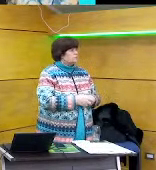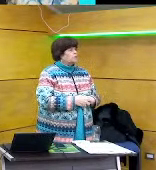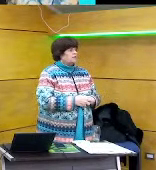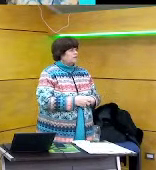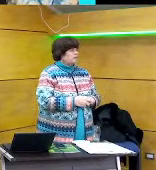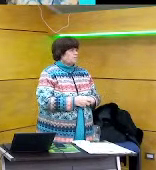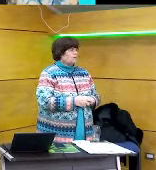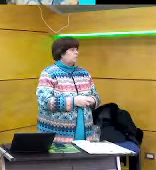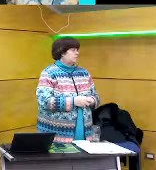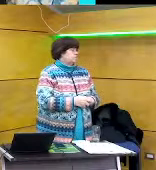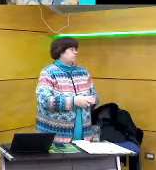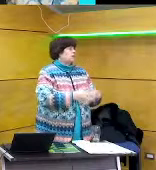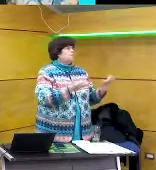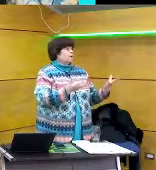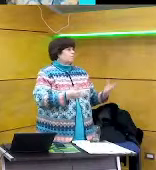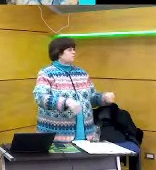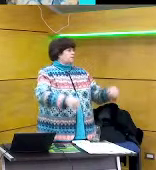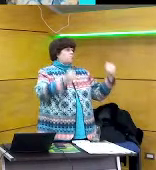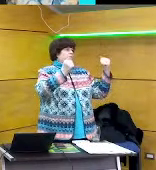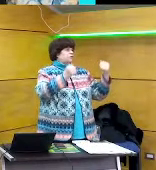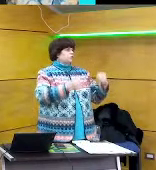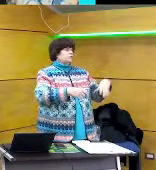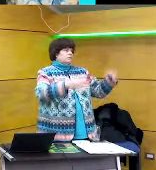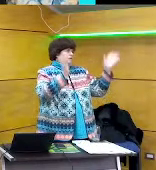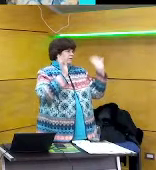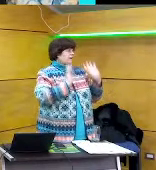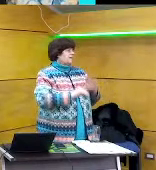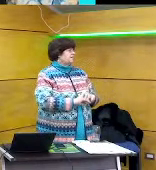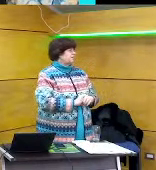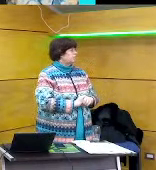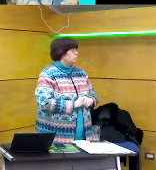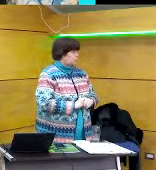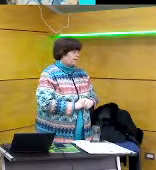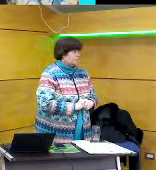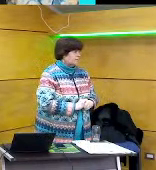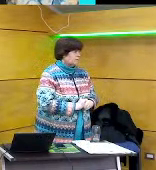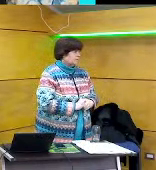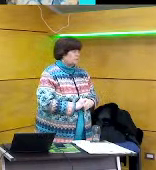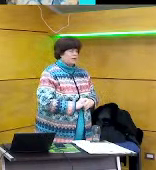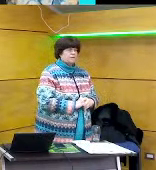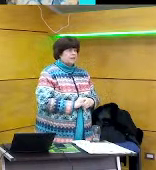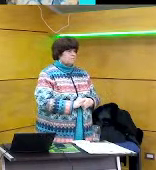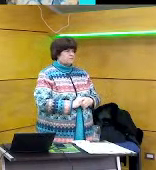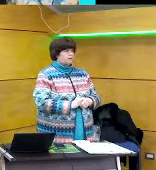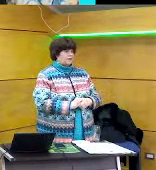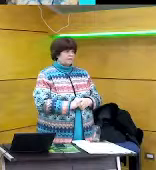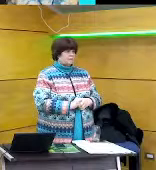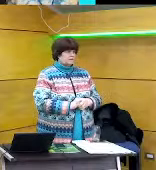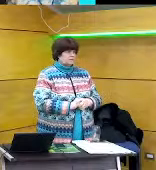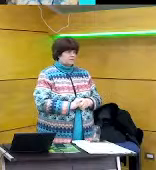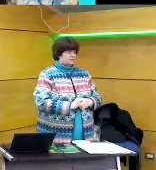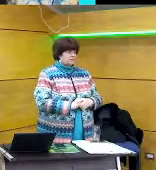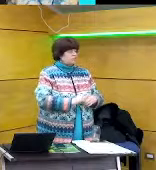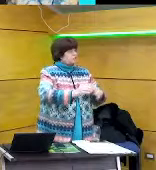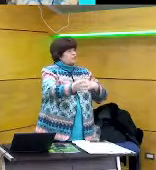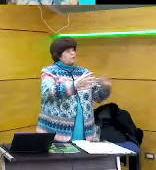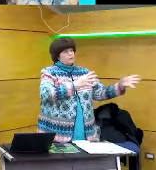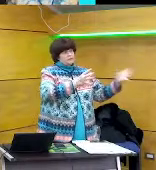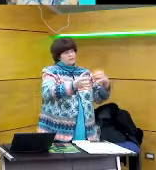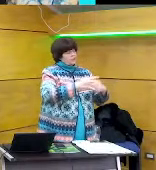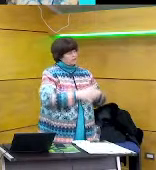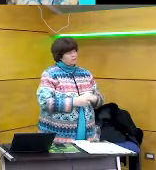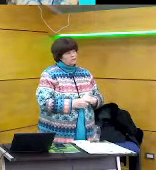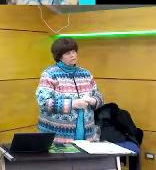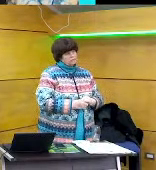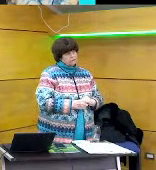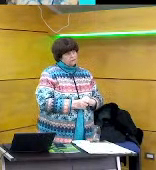write a story about a prompt, a picture, an idea, whatever comes to mind, share with